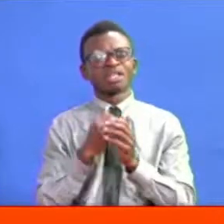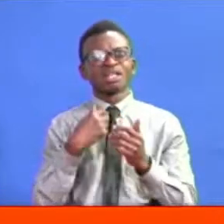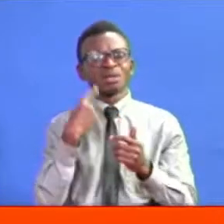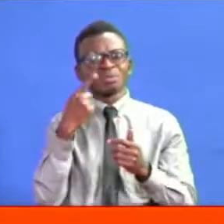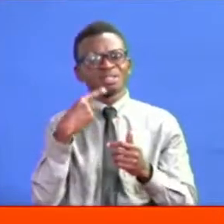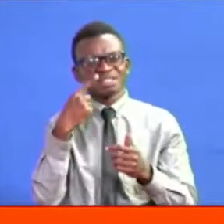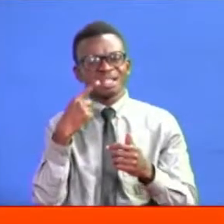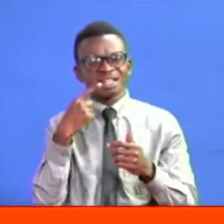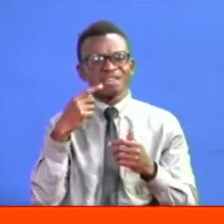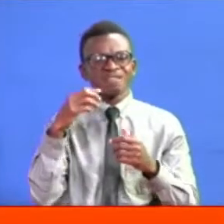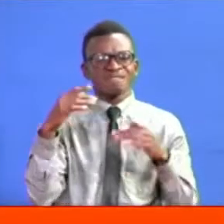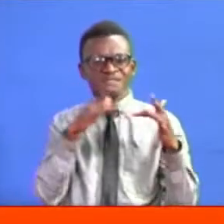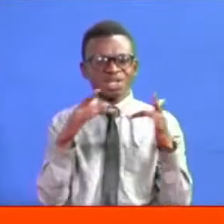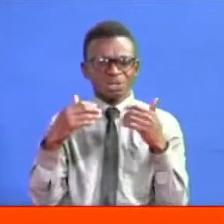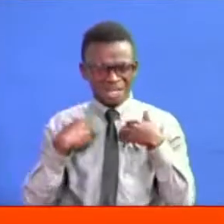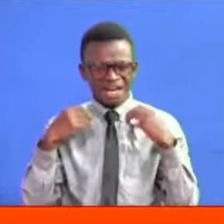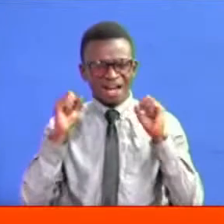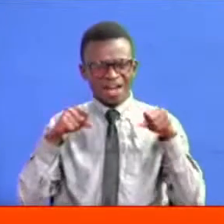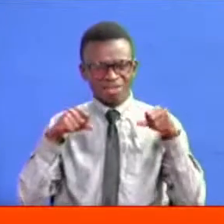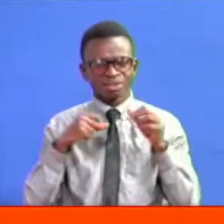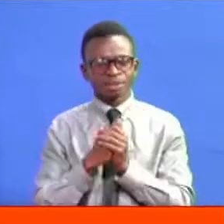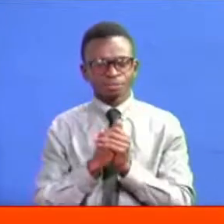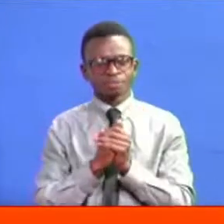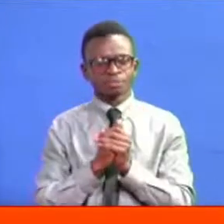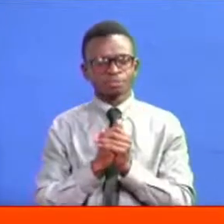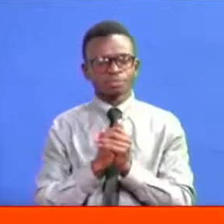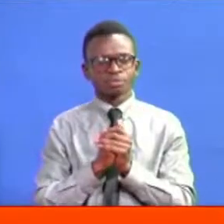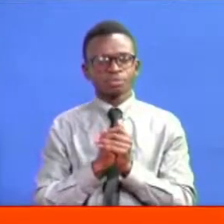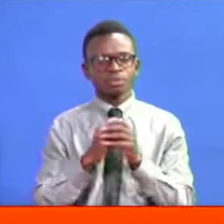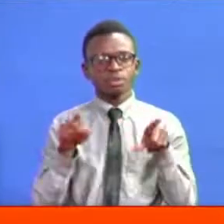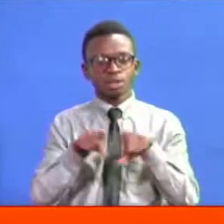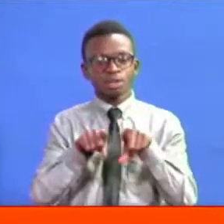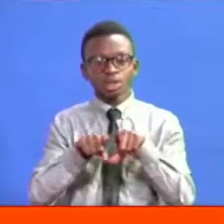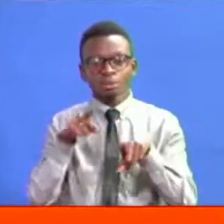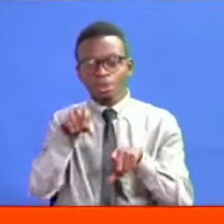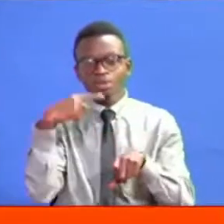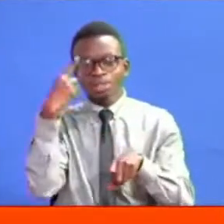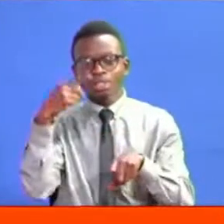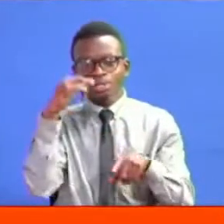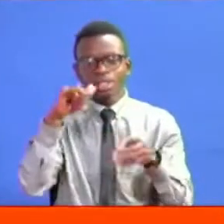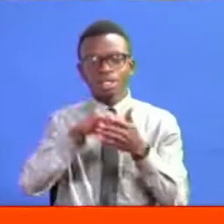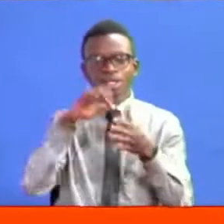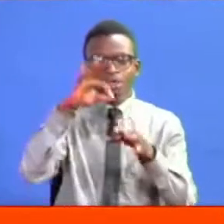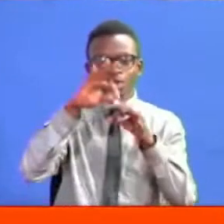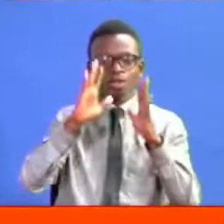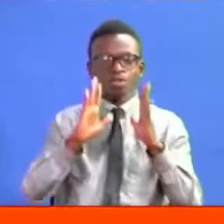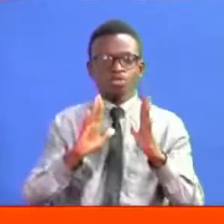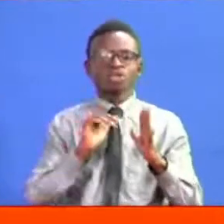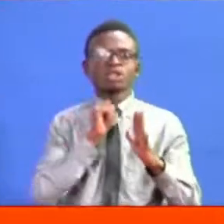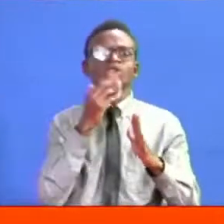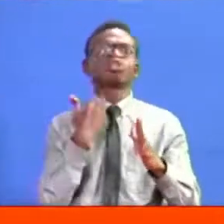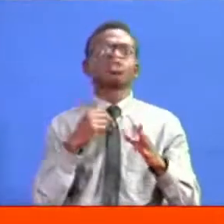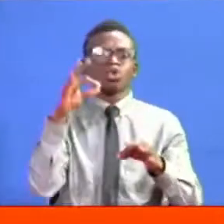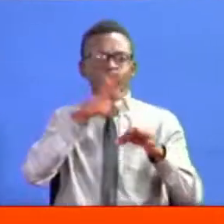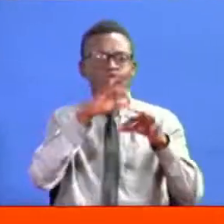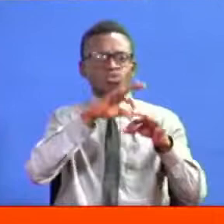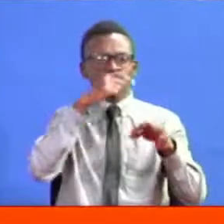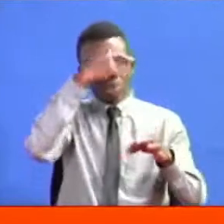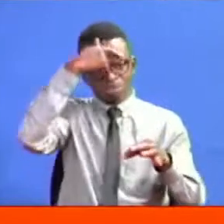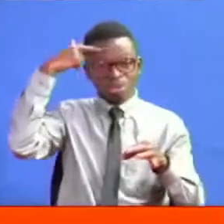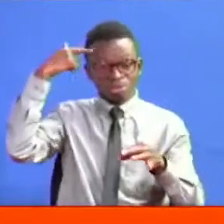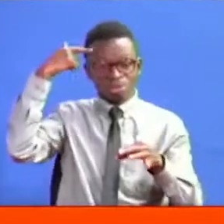post-election-related violence. Statisticians have also attributed the hesitancy of the electorate to vote to scenarios of